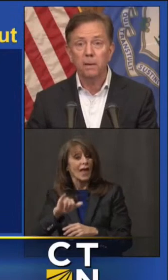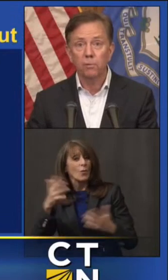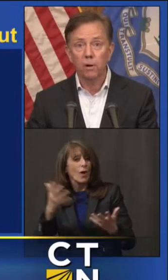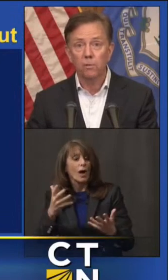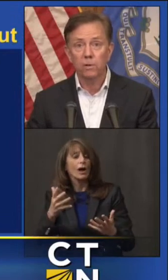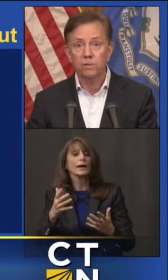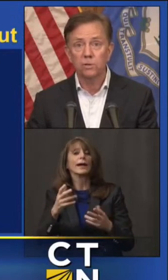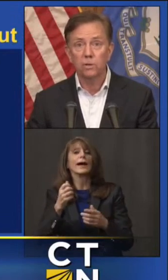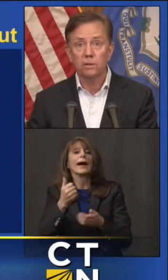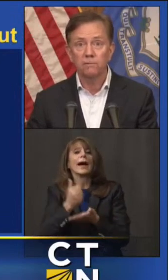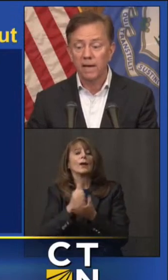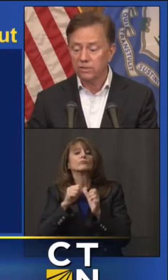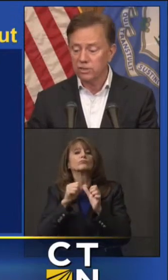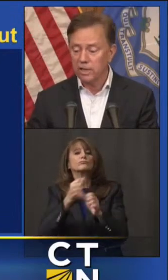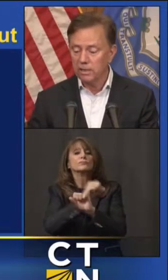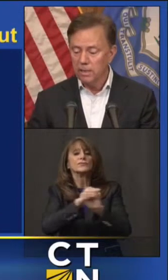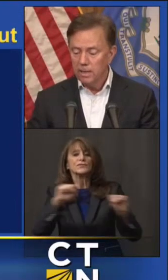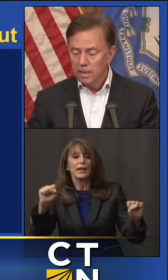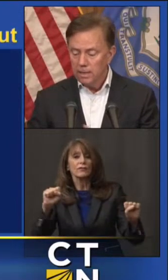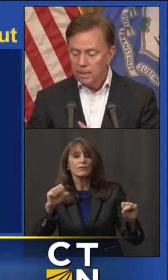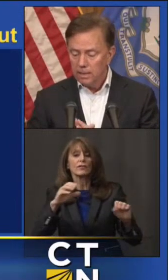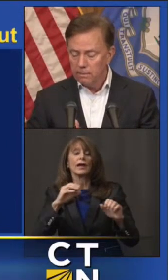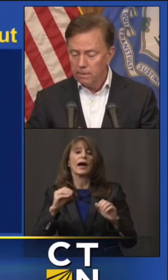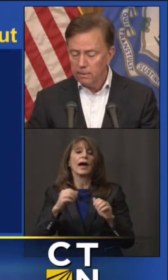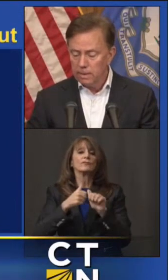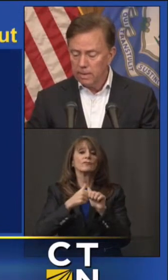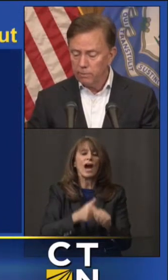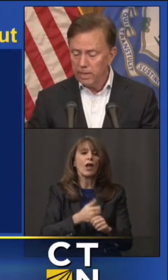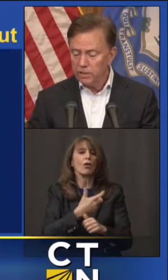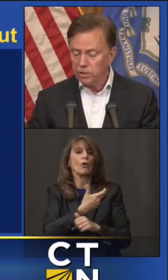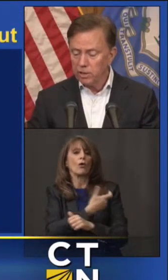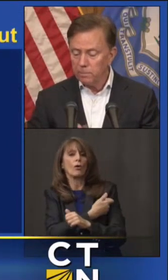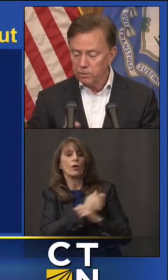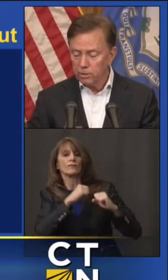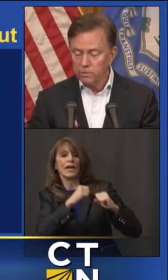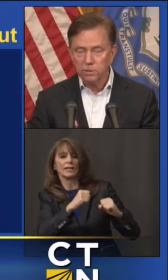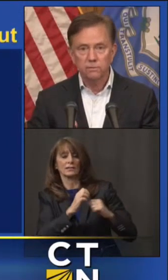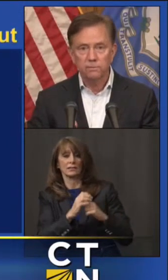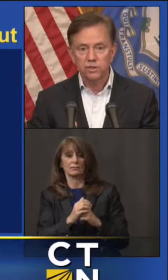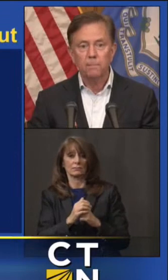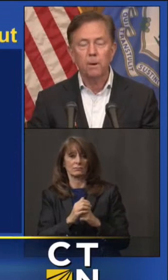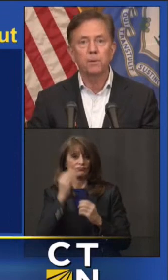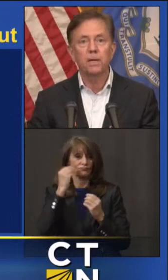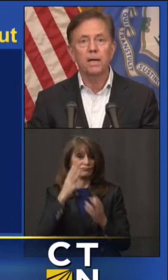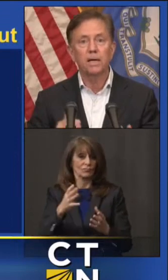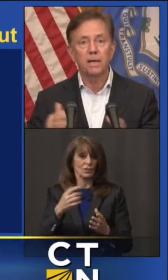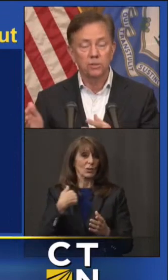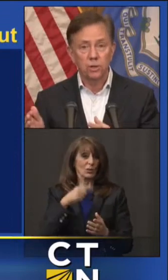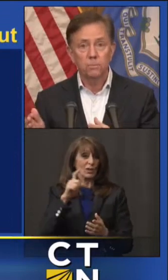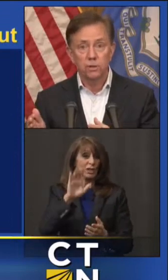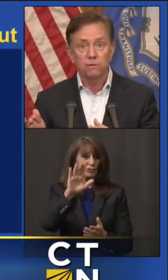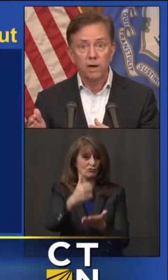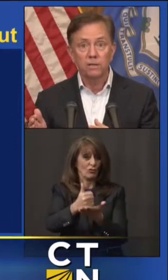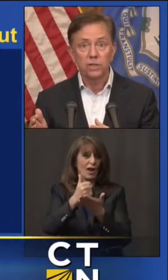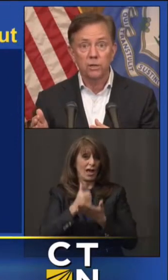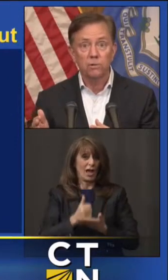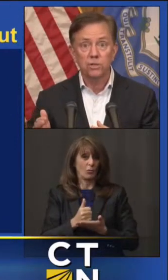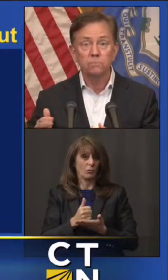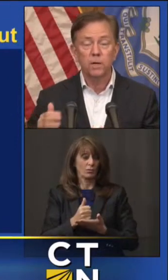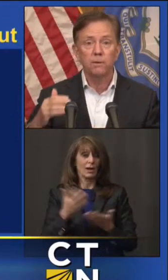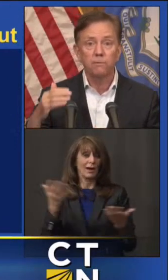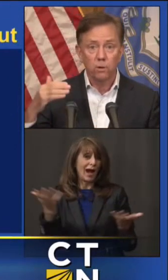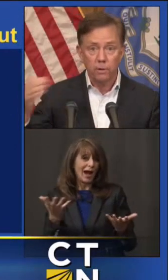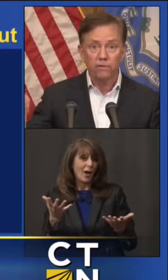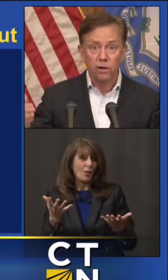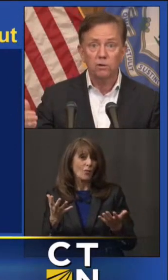making progress on the vaccine. And we need your help in terms of Step Up Connecticut, in terms of your volunteerism